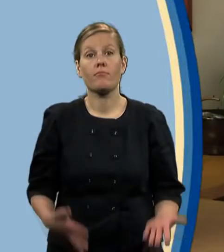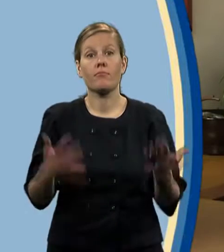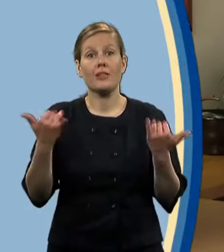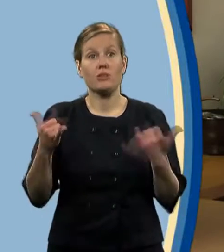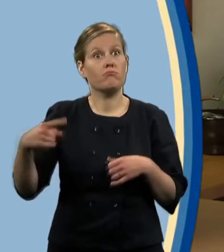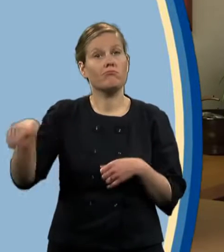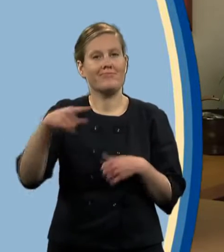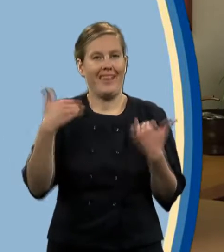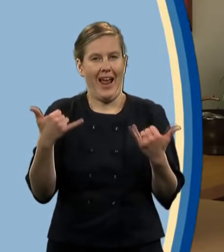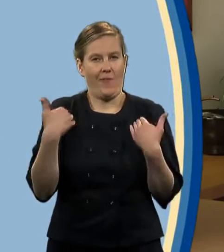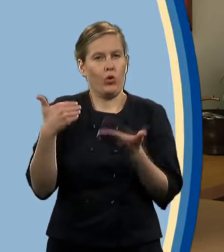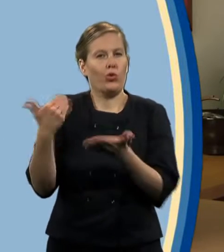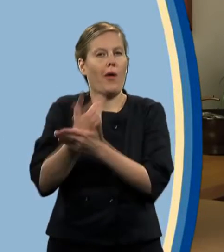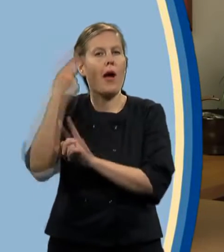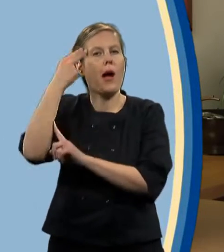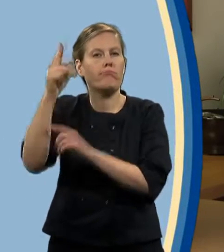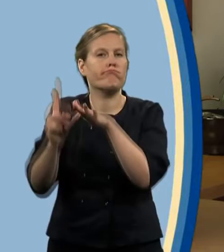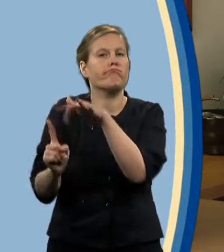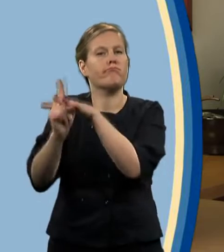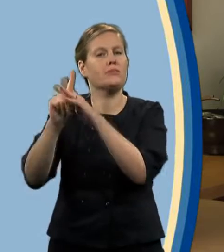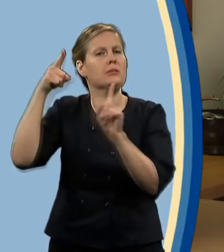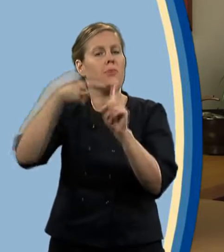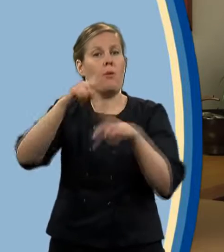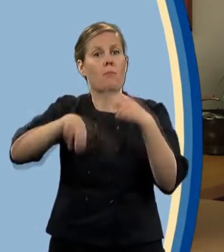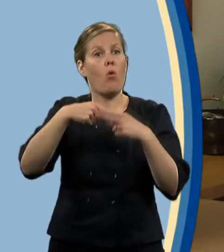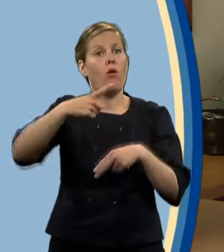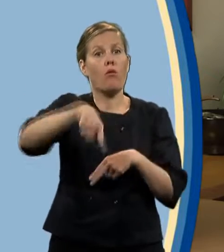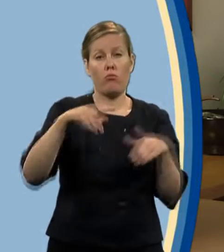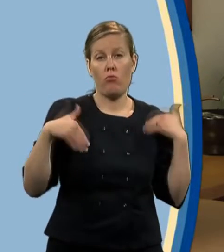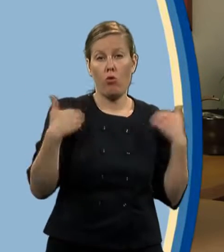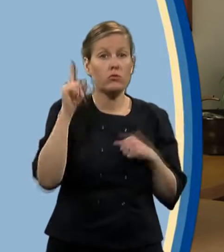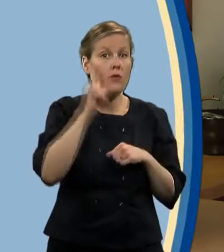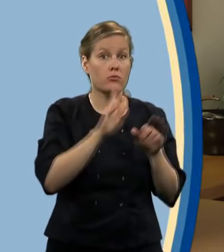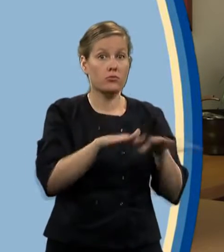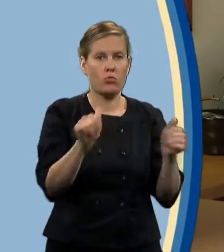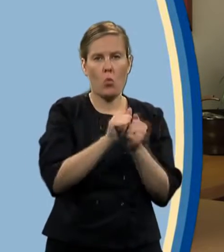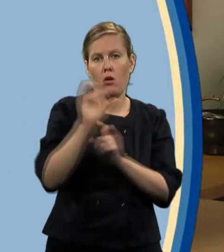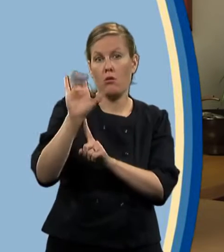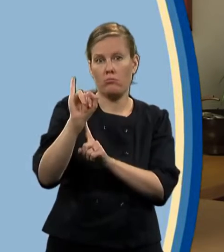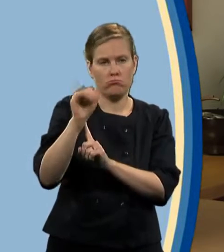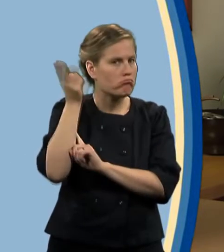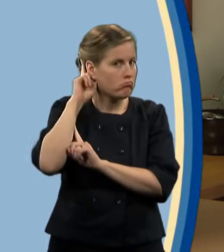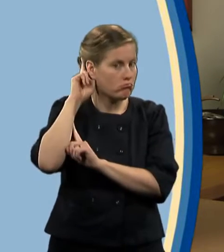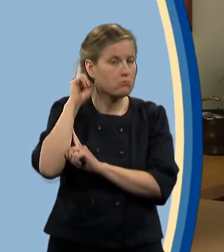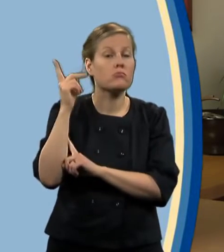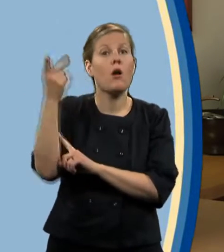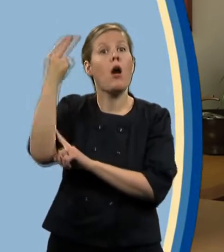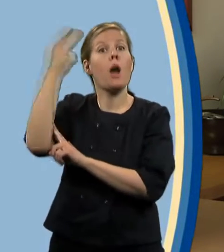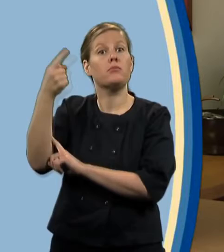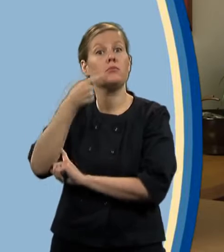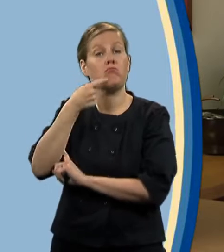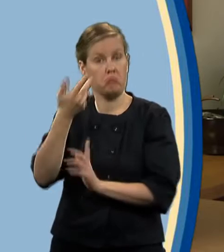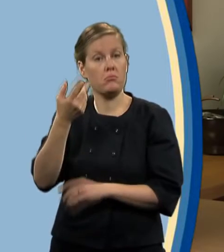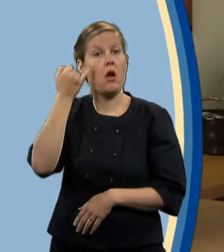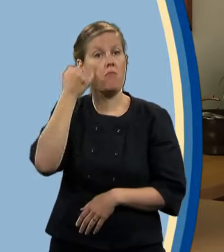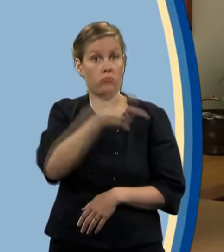In a more contemporary way, there's been a new hypothesis that's been offered, and this is specifically